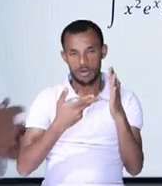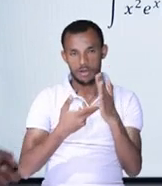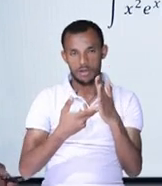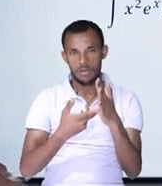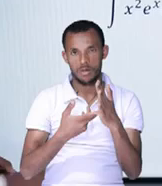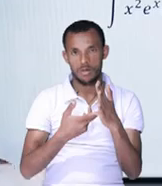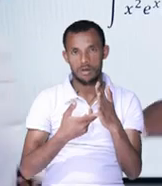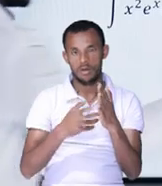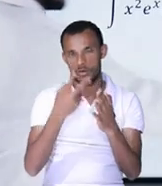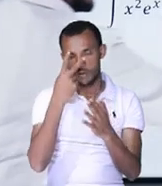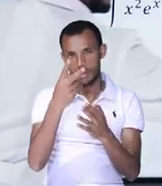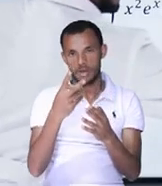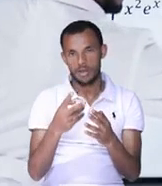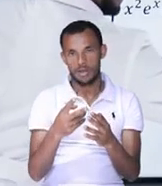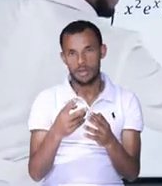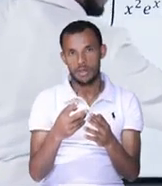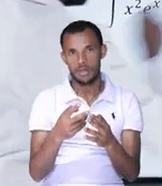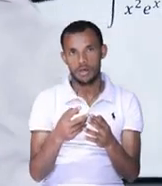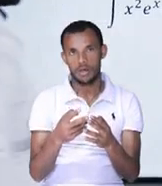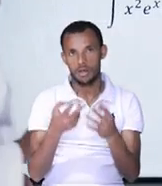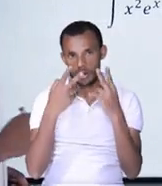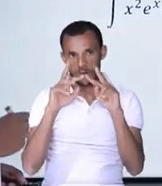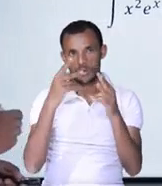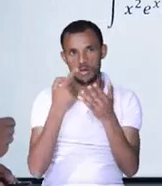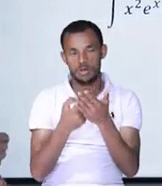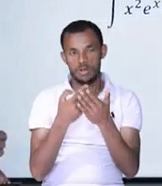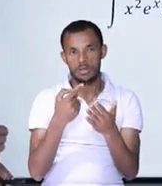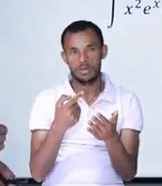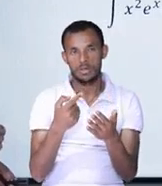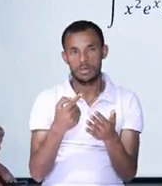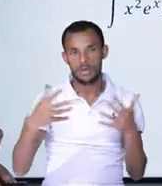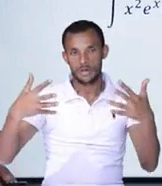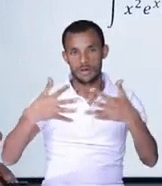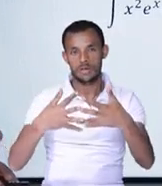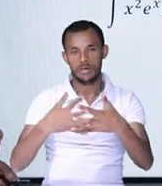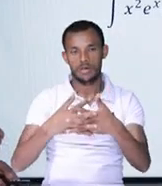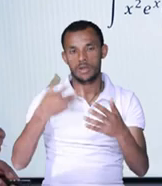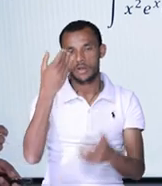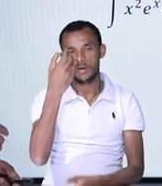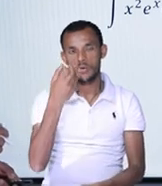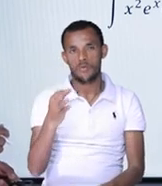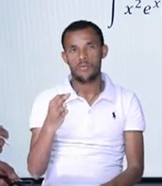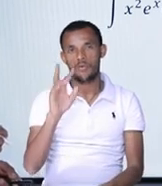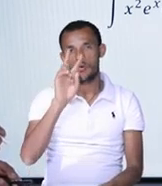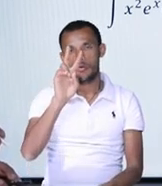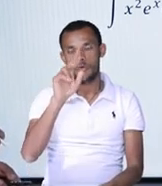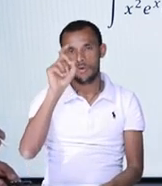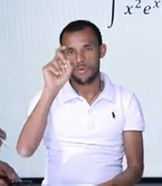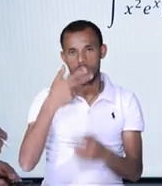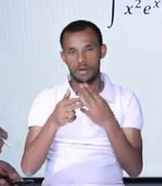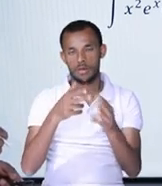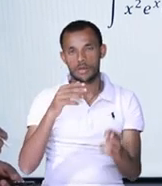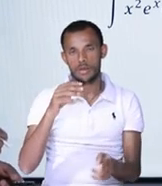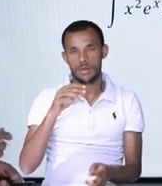further solving. So look this one. It is the integration of 2x